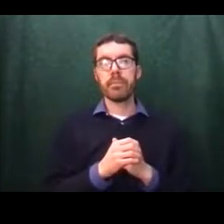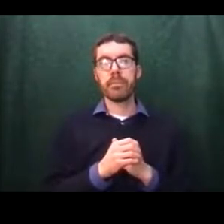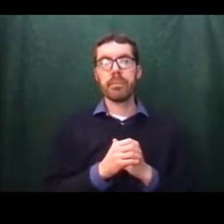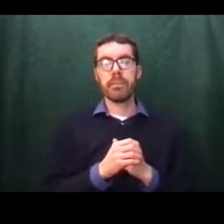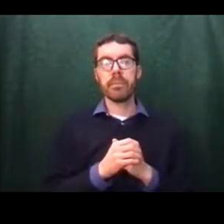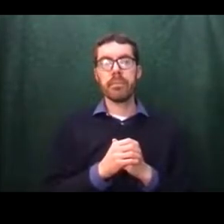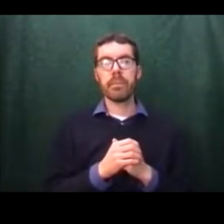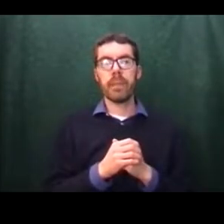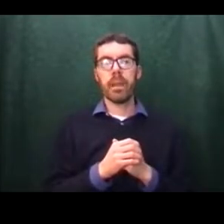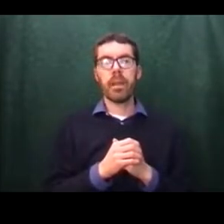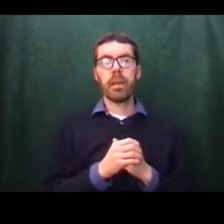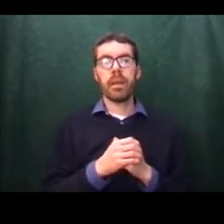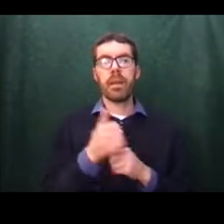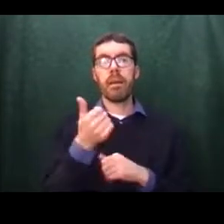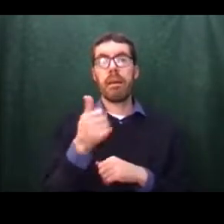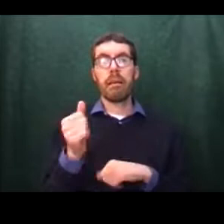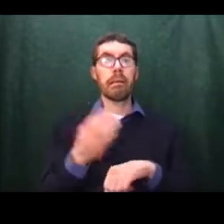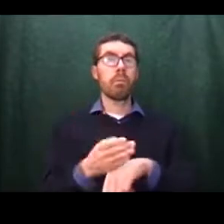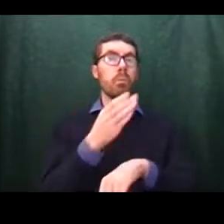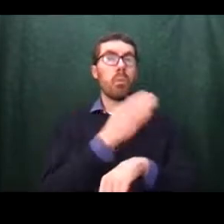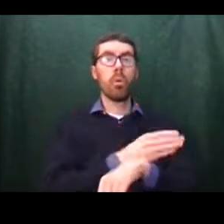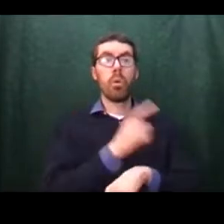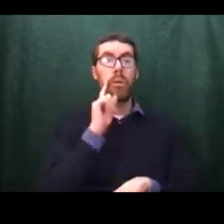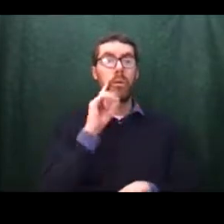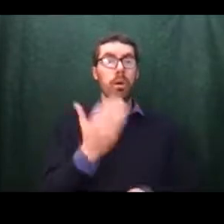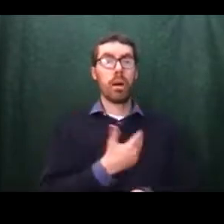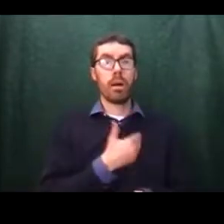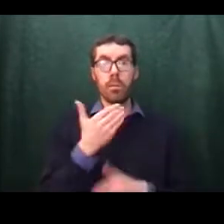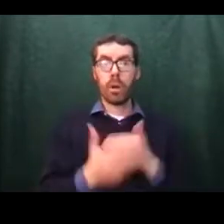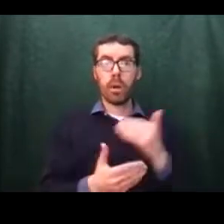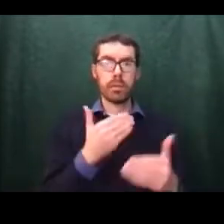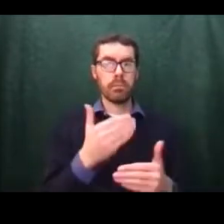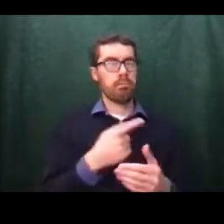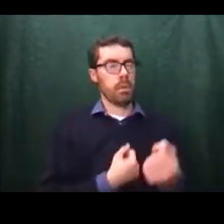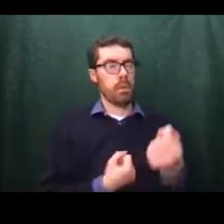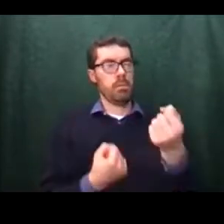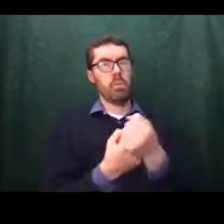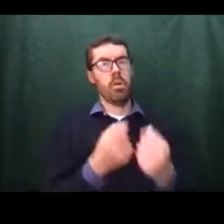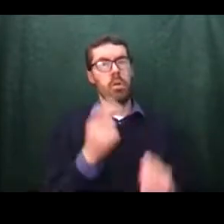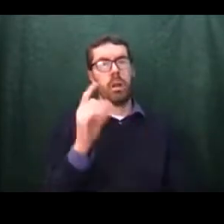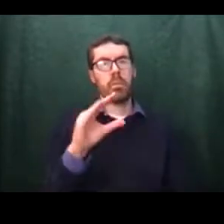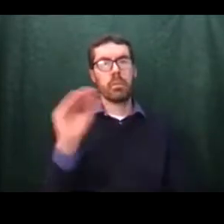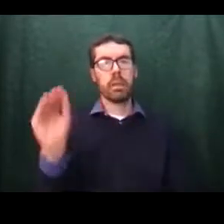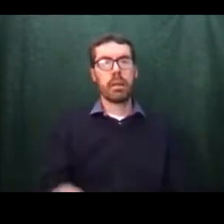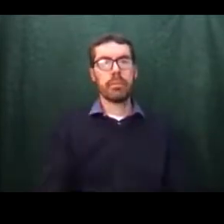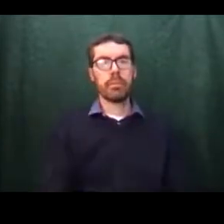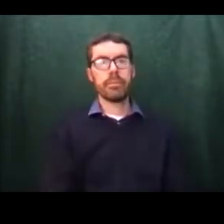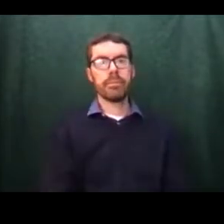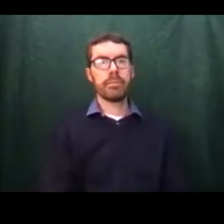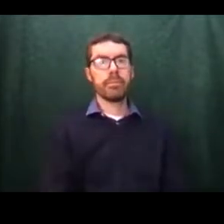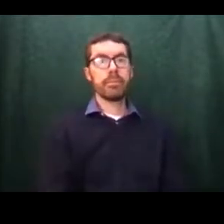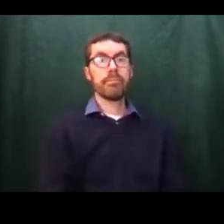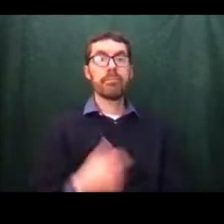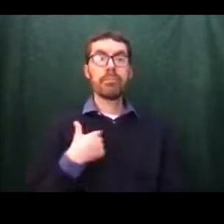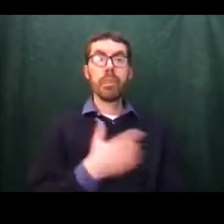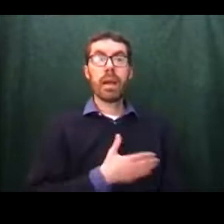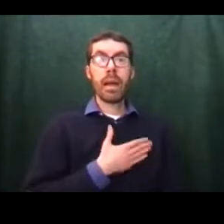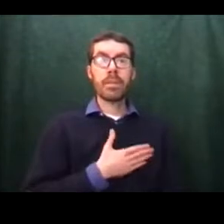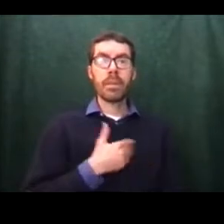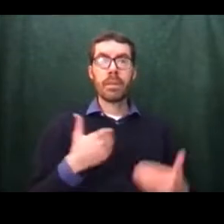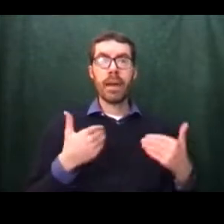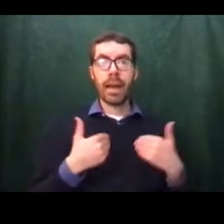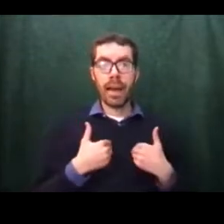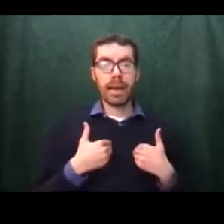any improvements to our processes, I support 100%. So. Well, we're so happy to have public servants